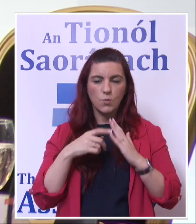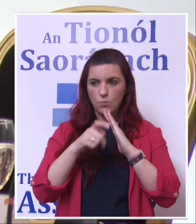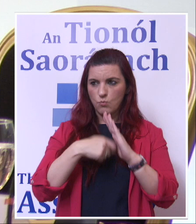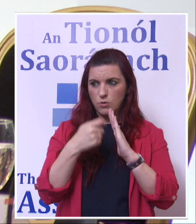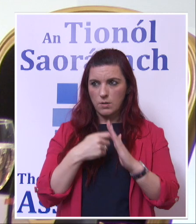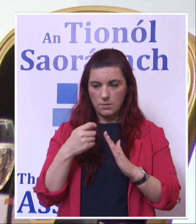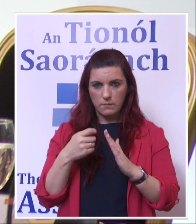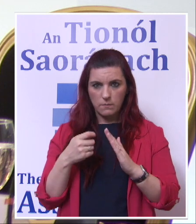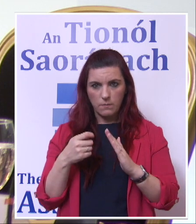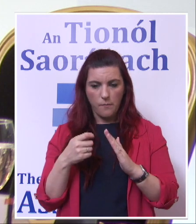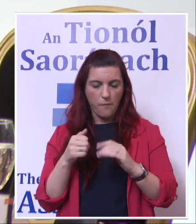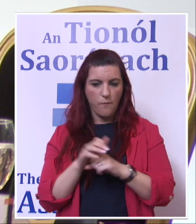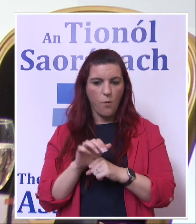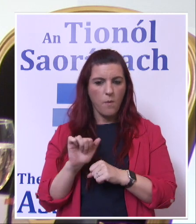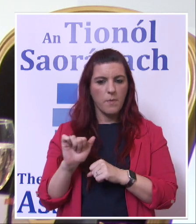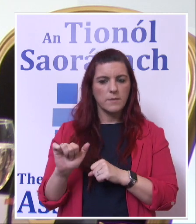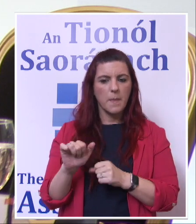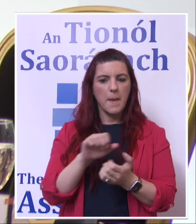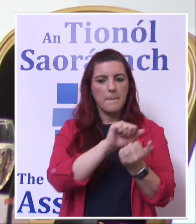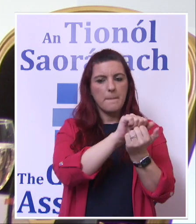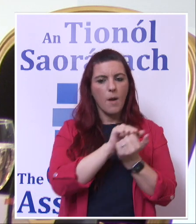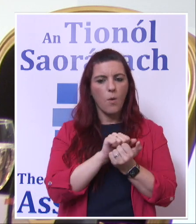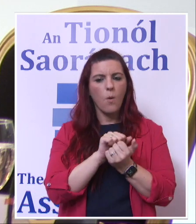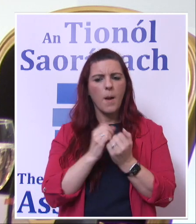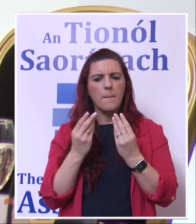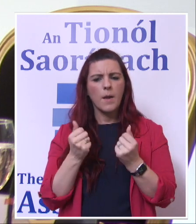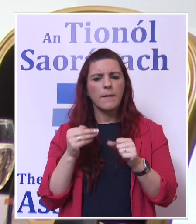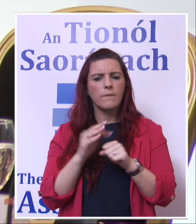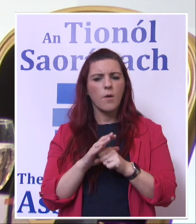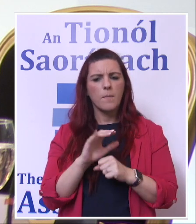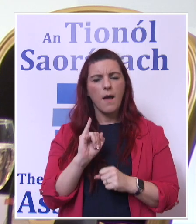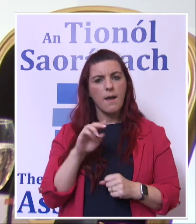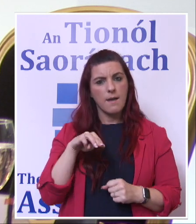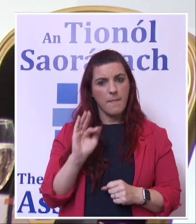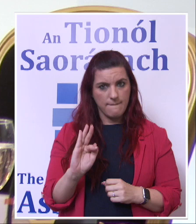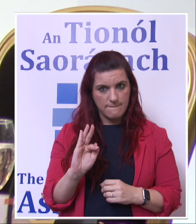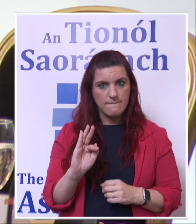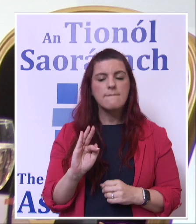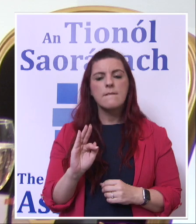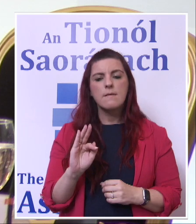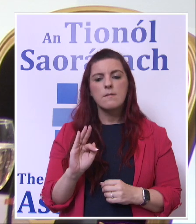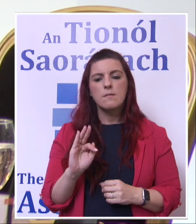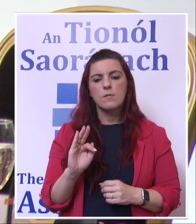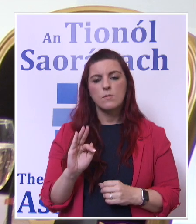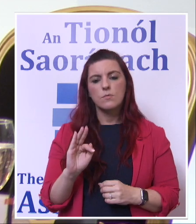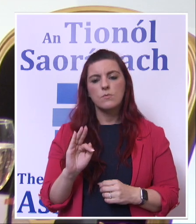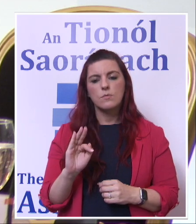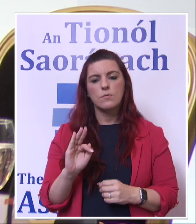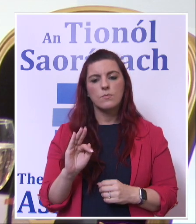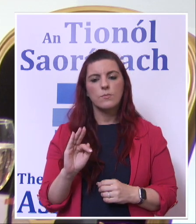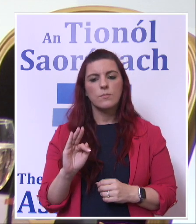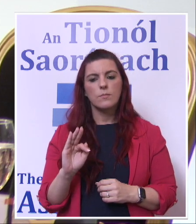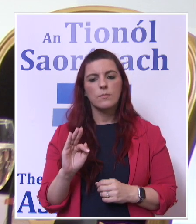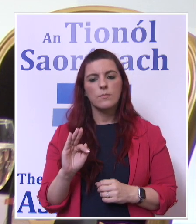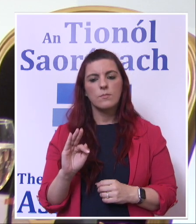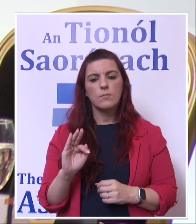on, and they borrowed money from the IMF, and that's unusual. They were the first council. I